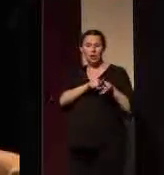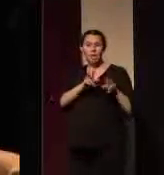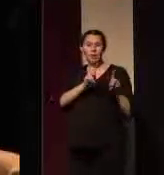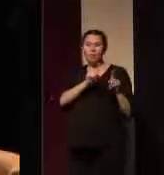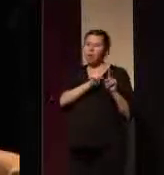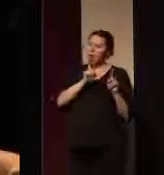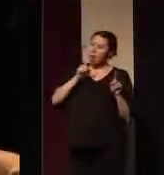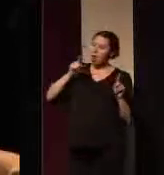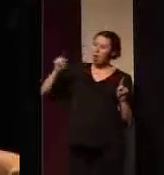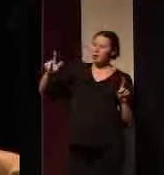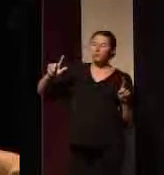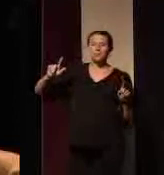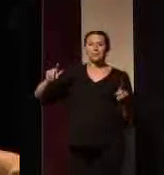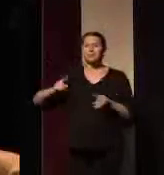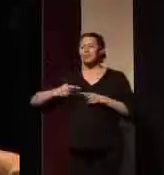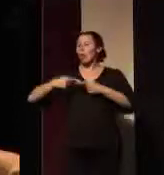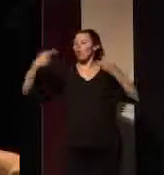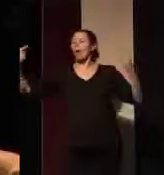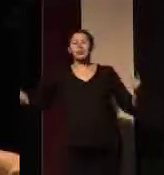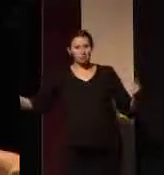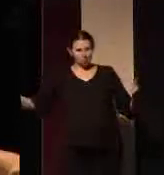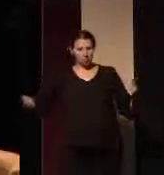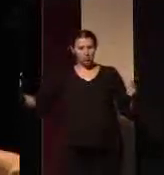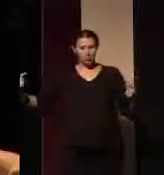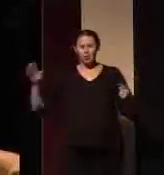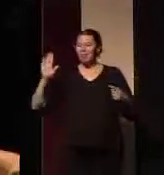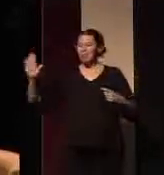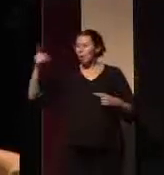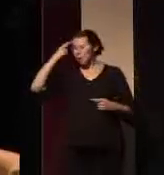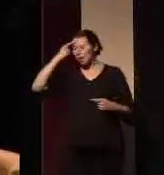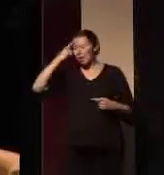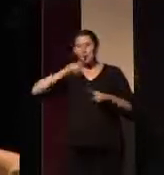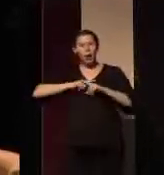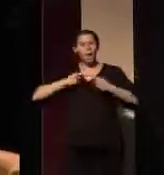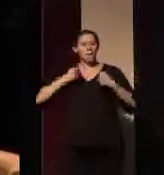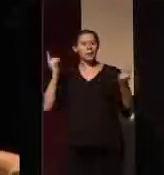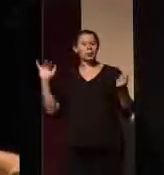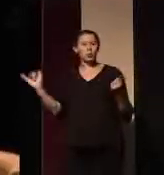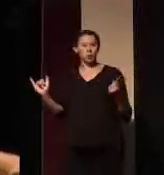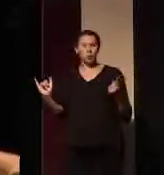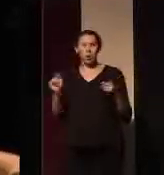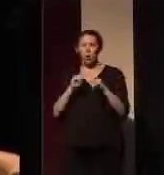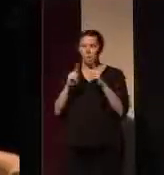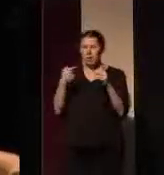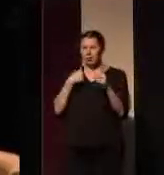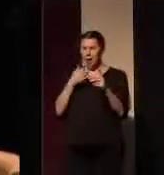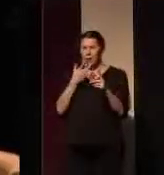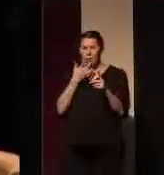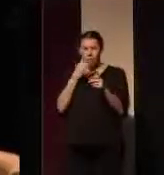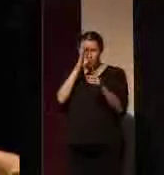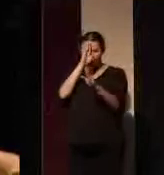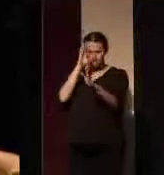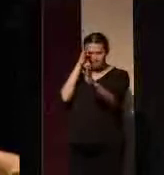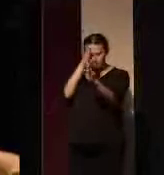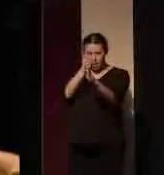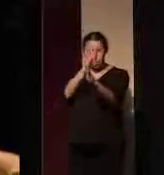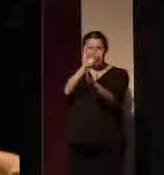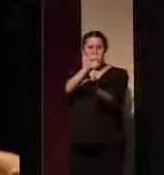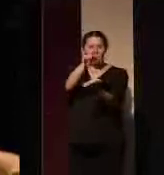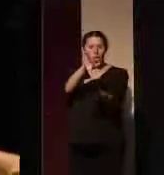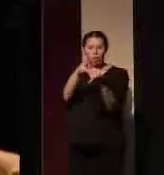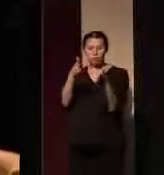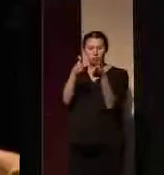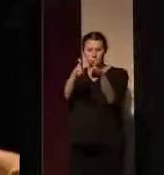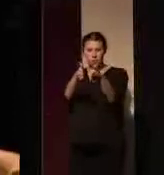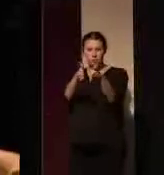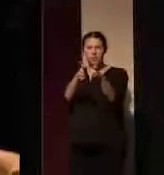thinking too. We're gonna have that in any family. But I like to always appeal to the middle of the road, that reasonable-minded person. And when